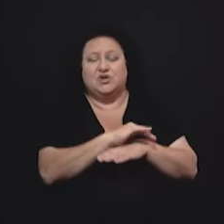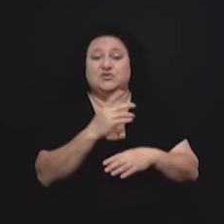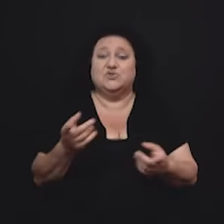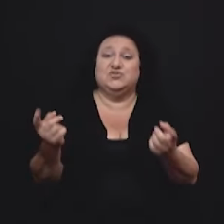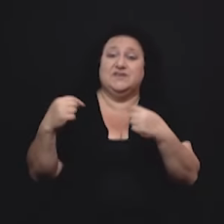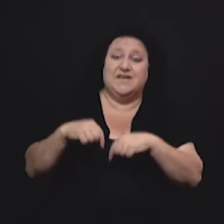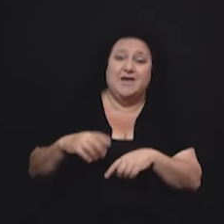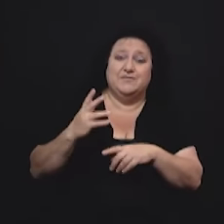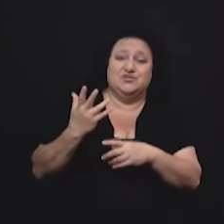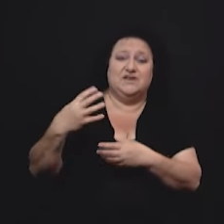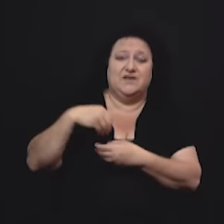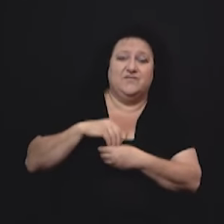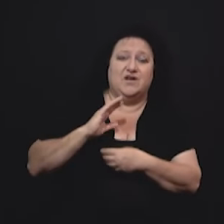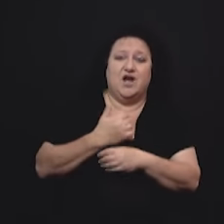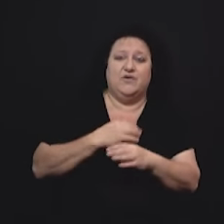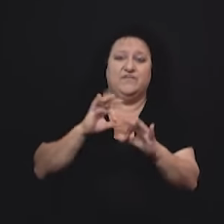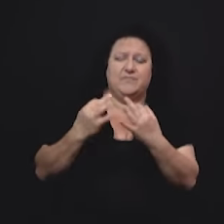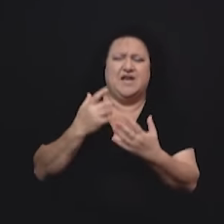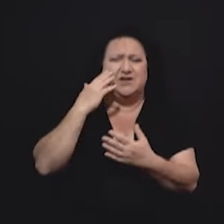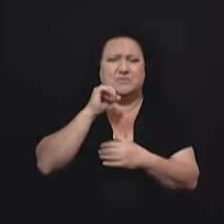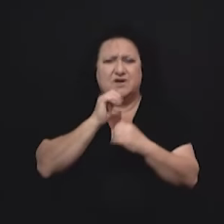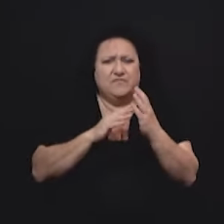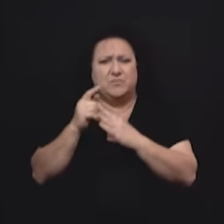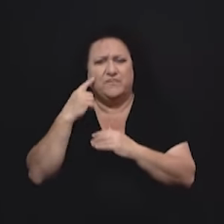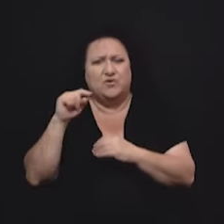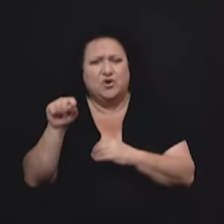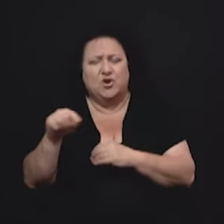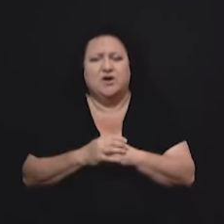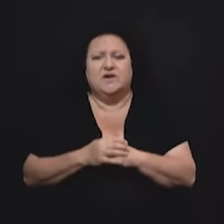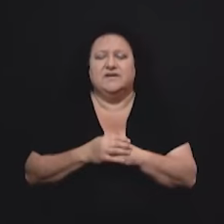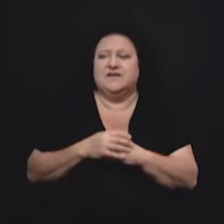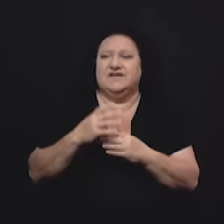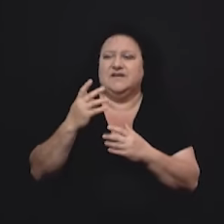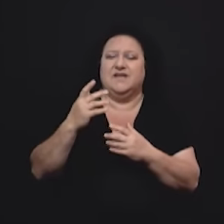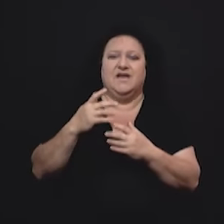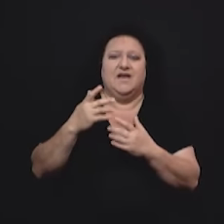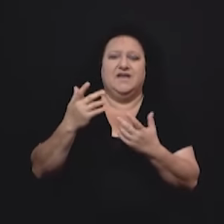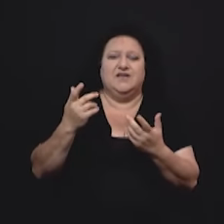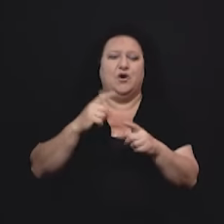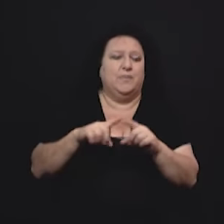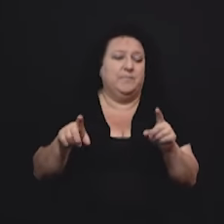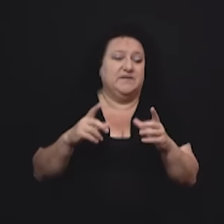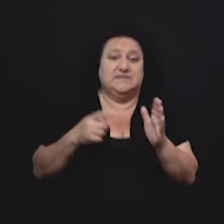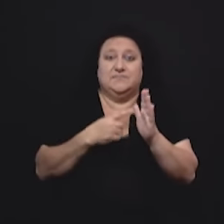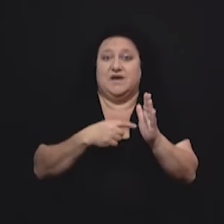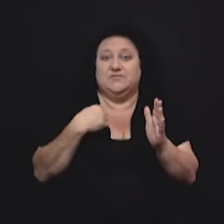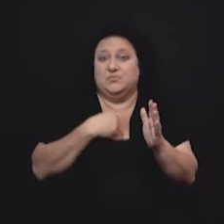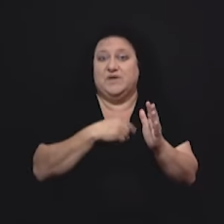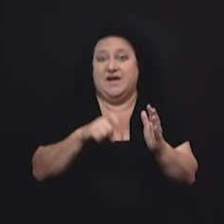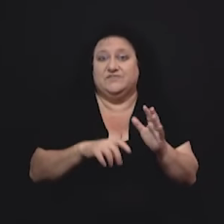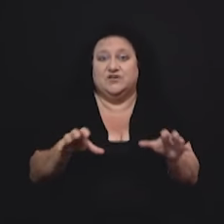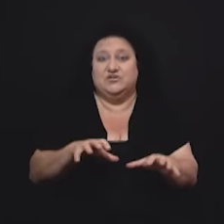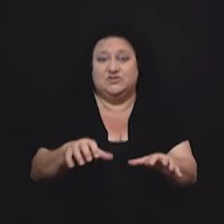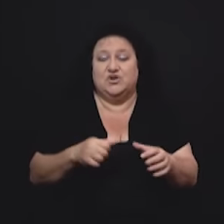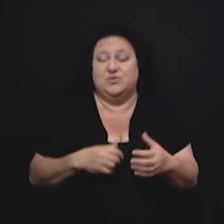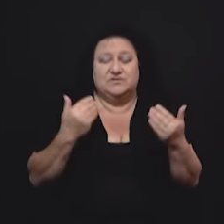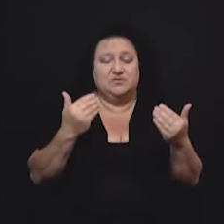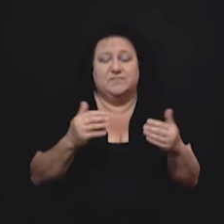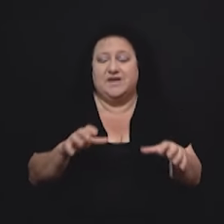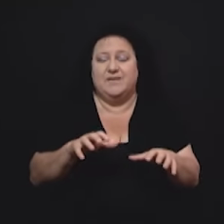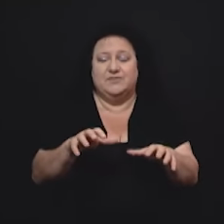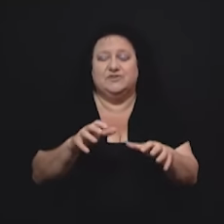family. And I know that was uncomfortable for her. And I know I probably should have met her halfway, but sometimes that's what we have to do in order to be in fellowship. So would